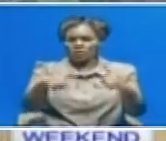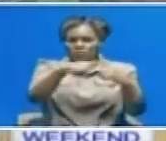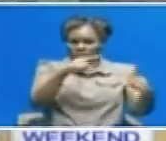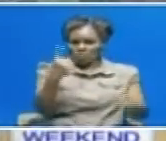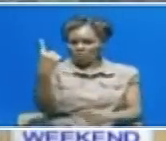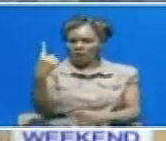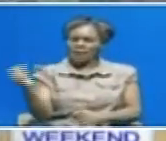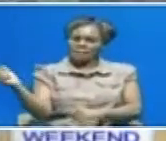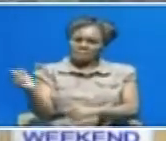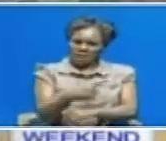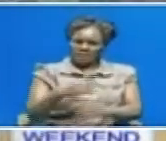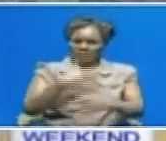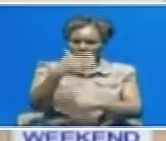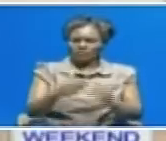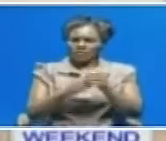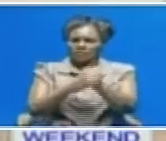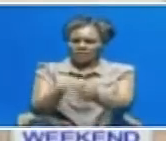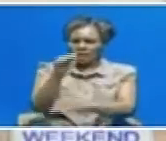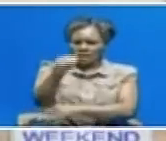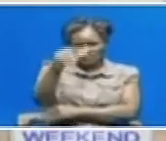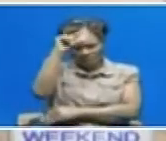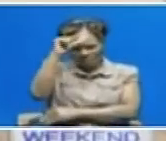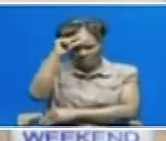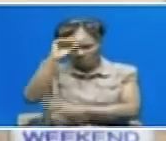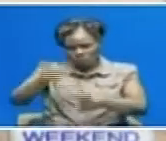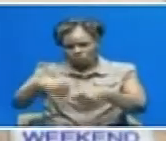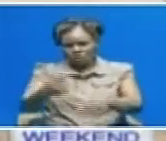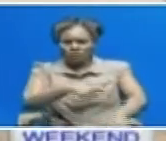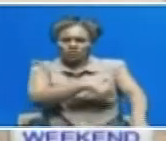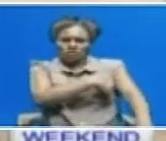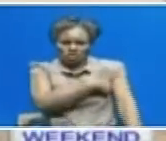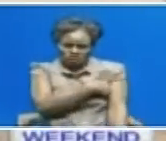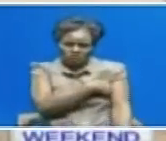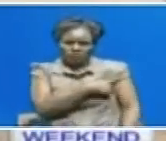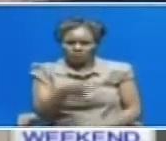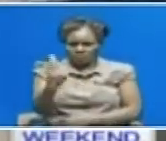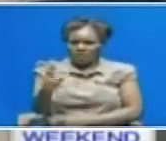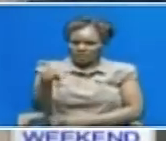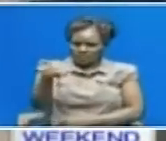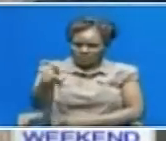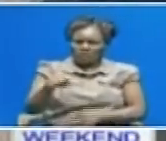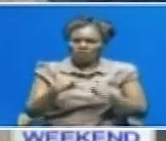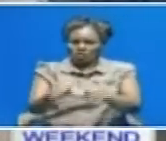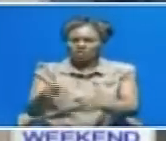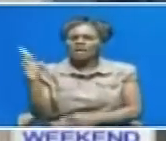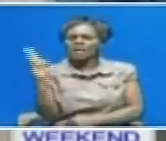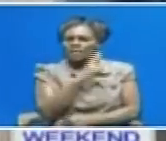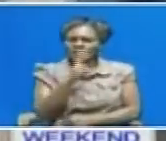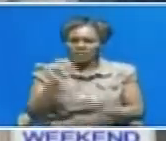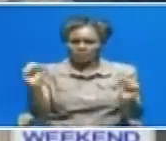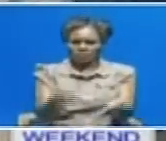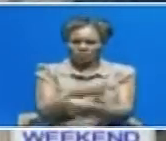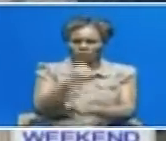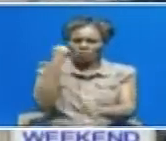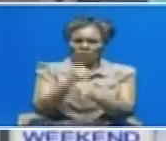month after northeastern leaders had requested the government to arm chiefs in the region, claiming that they are in constant threat and unable to